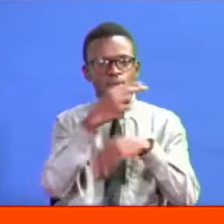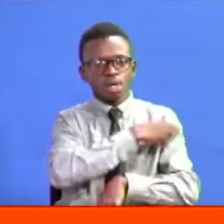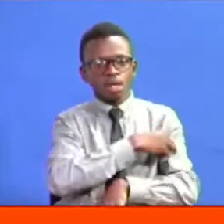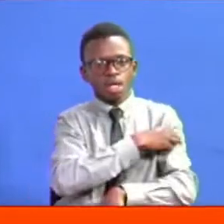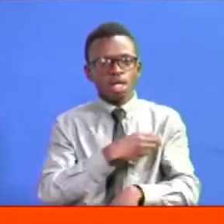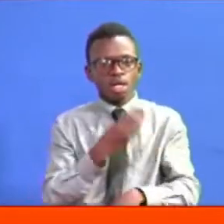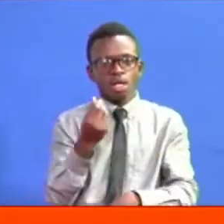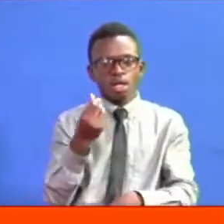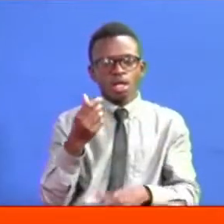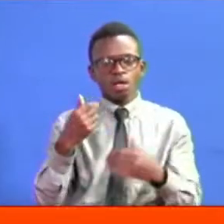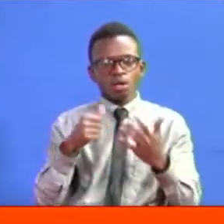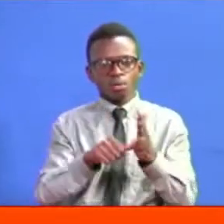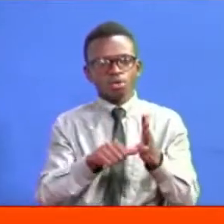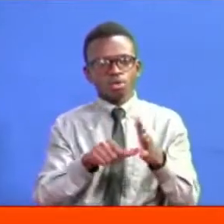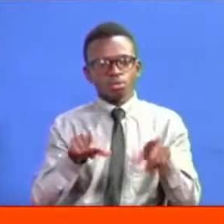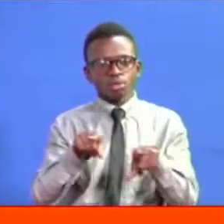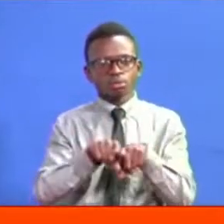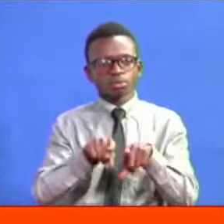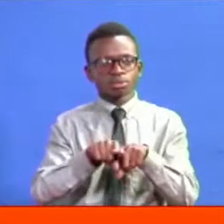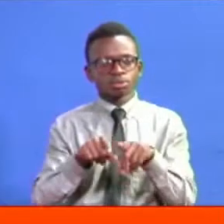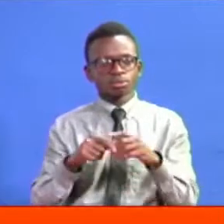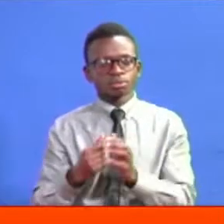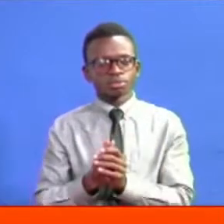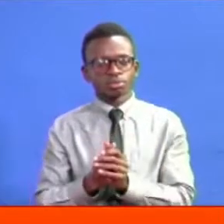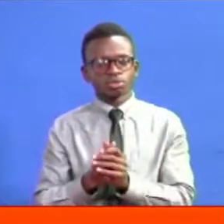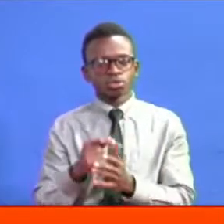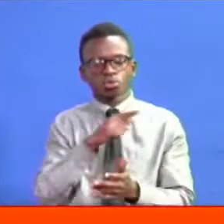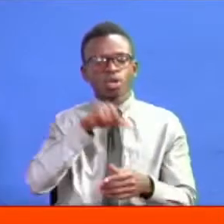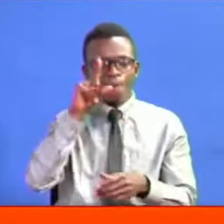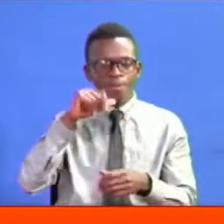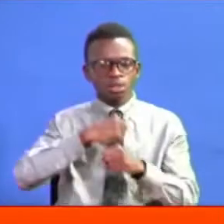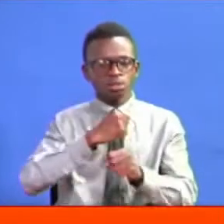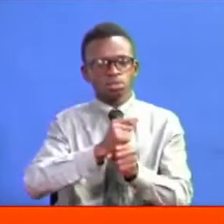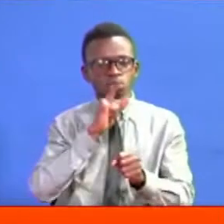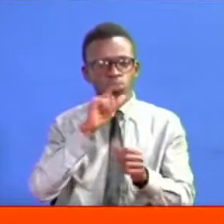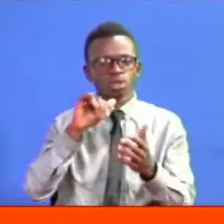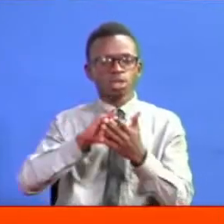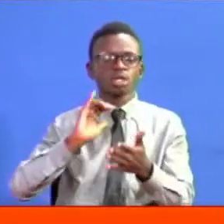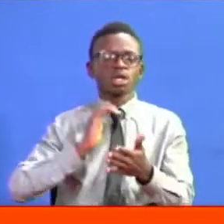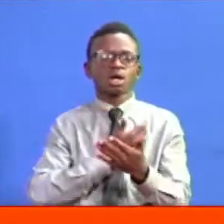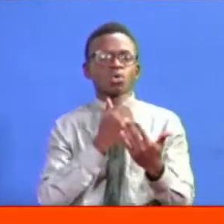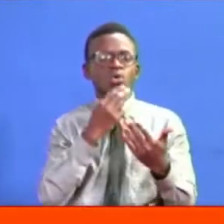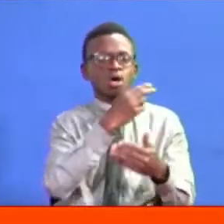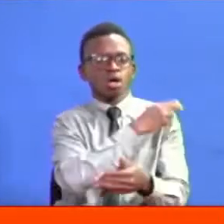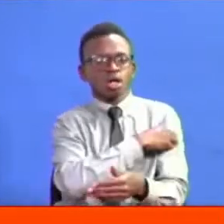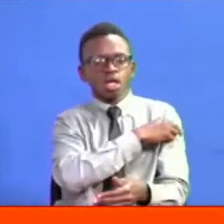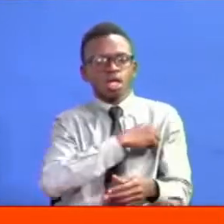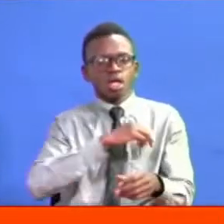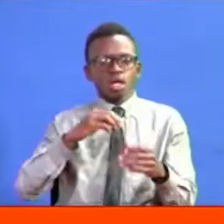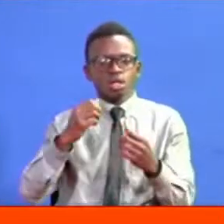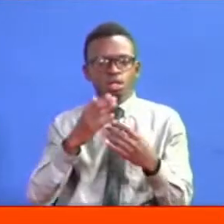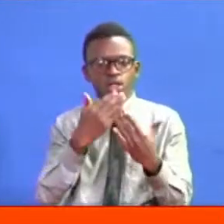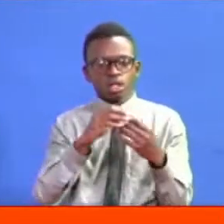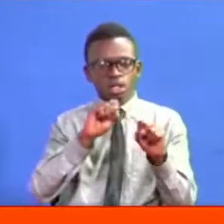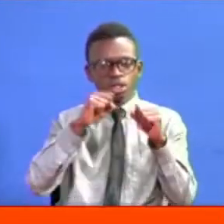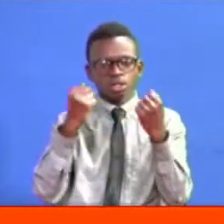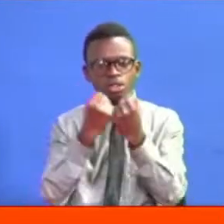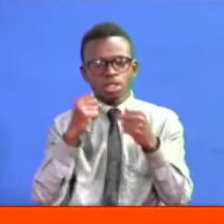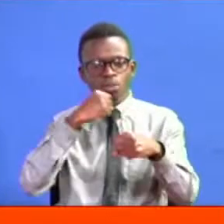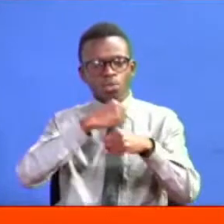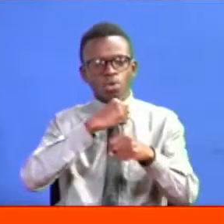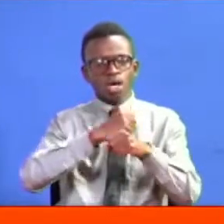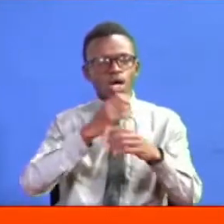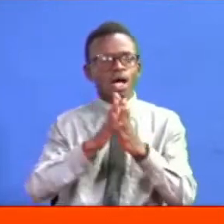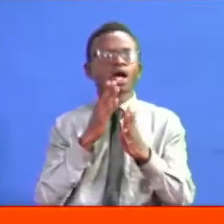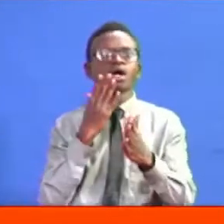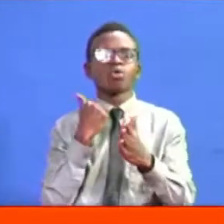an NHIF card. So we must make sure that our healthcare system here works. Na nataka kuashua nyinyi